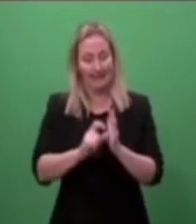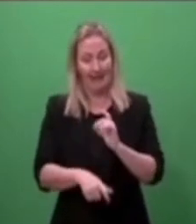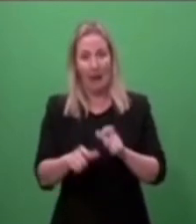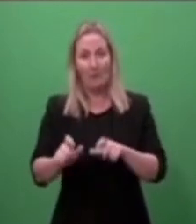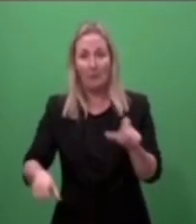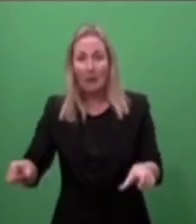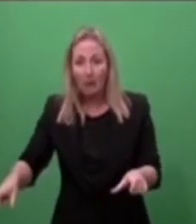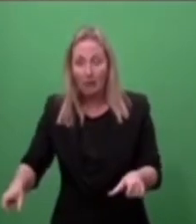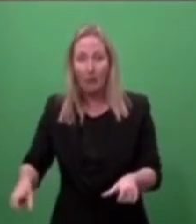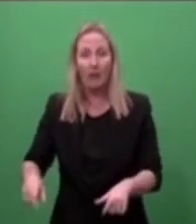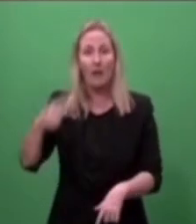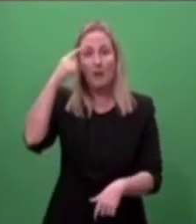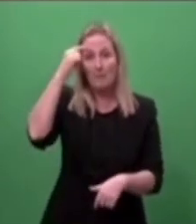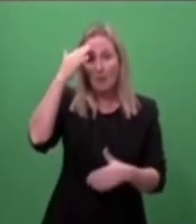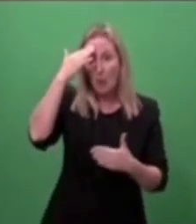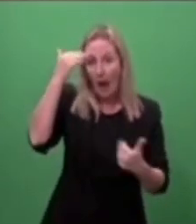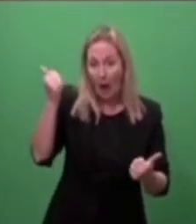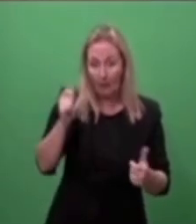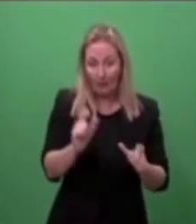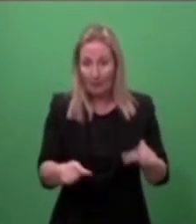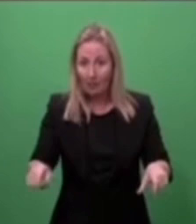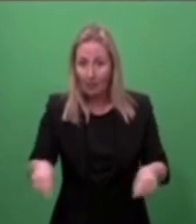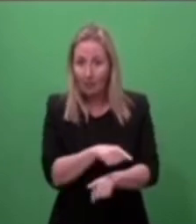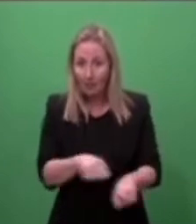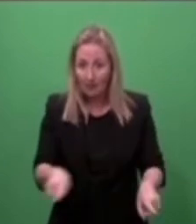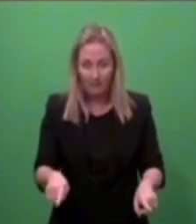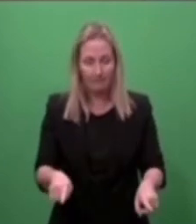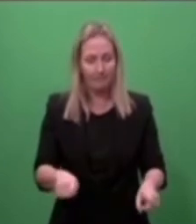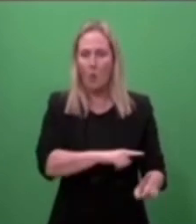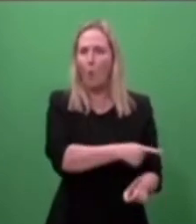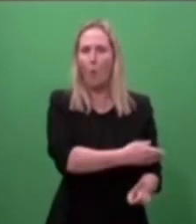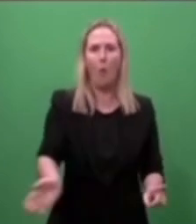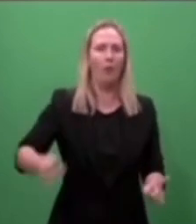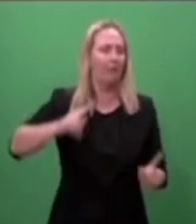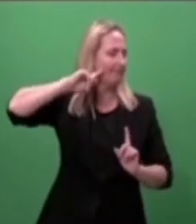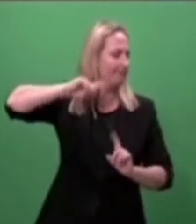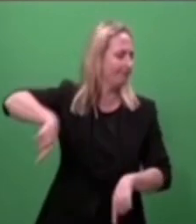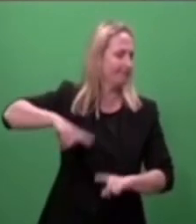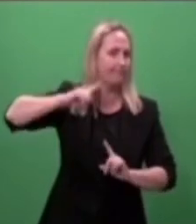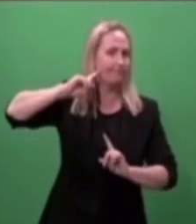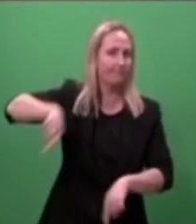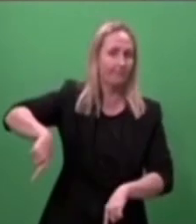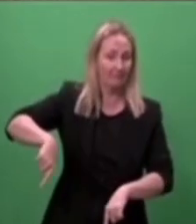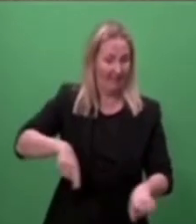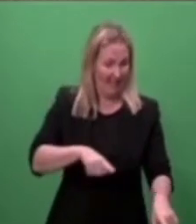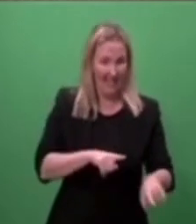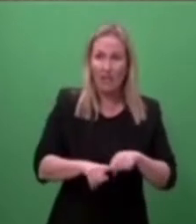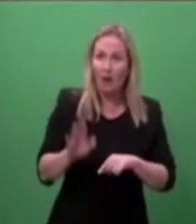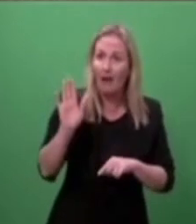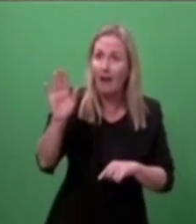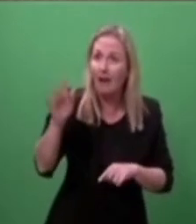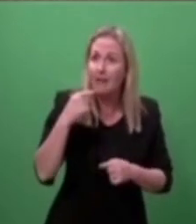mental health challenges being ignored or dismissed when they tried to speak up.